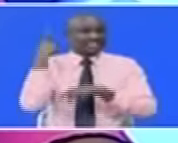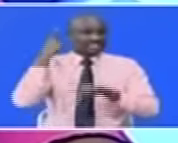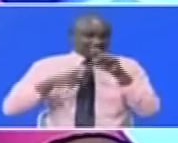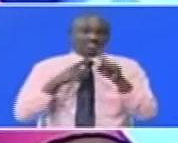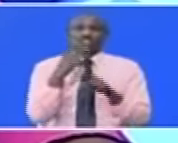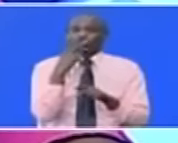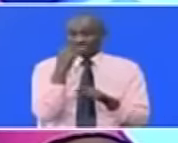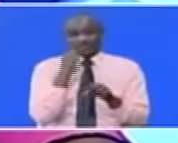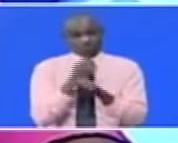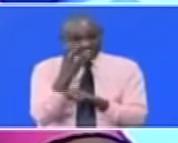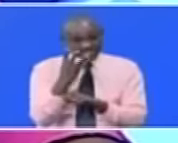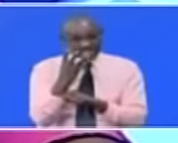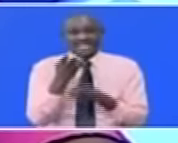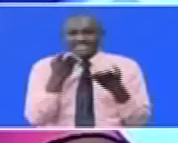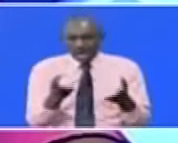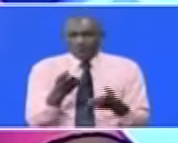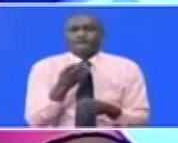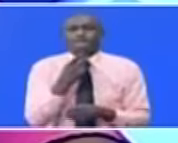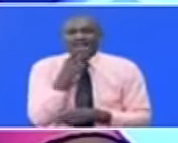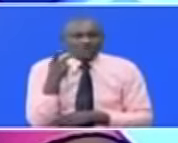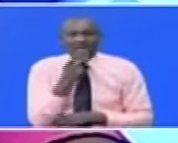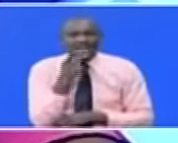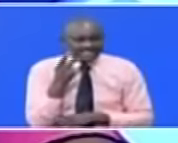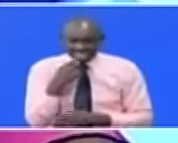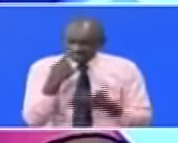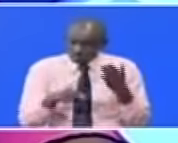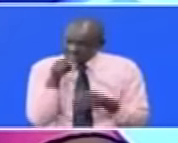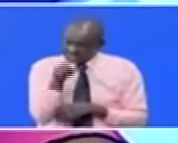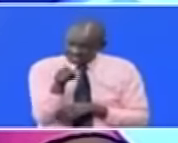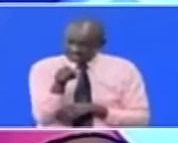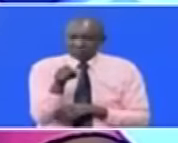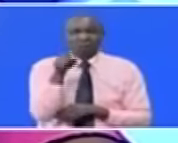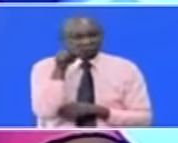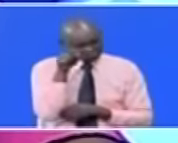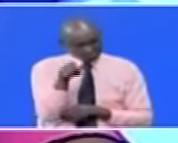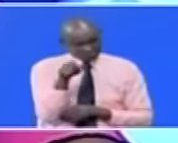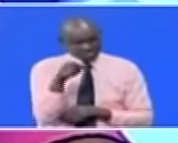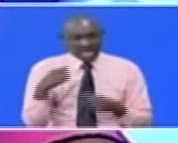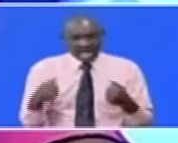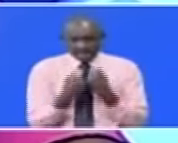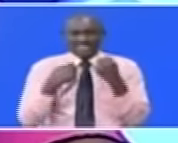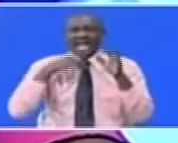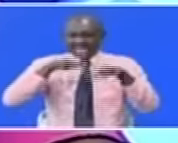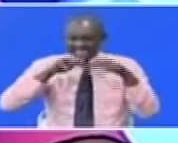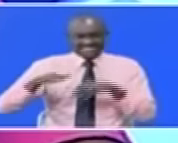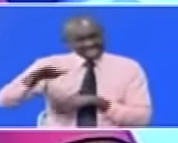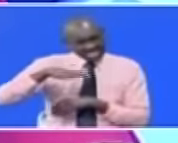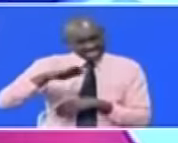2014. And as Michael Karanja reports, growth was anchored by favorable fortunes in the agricultural